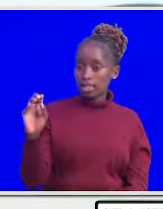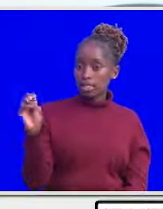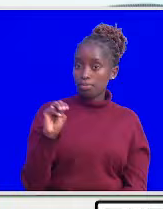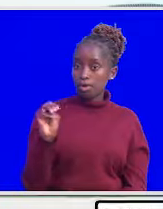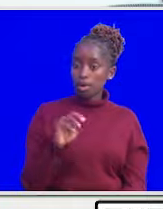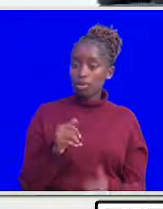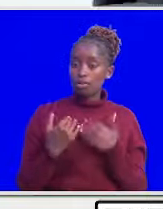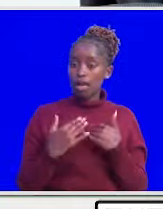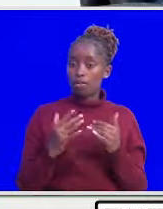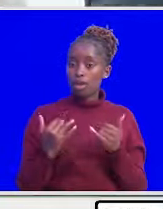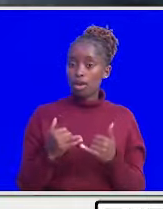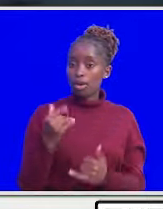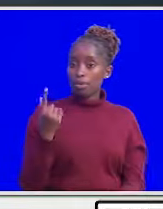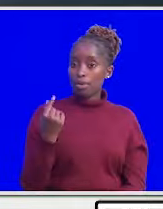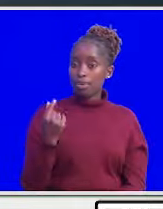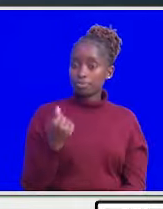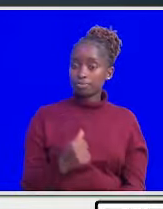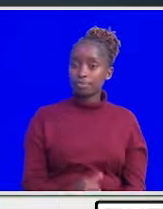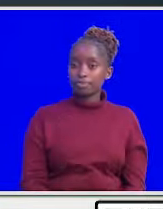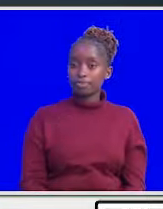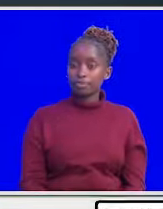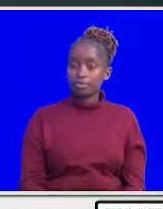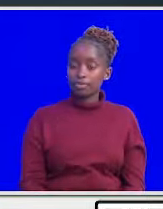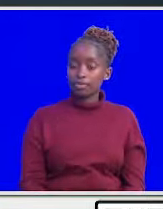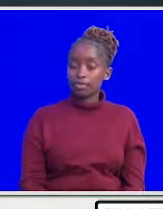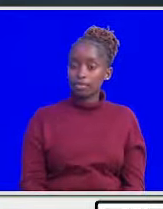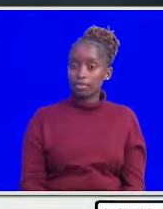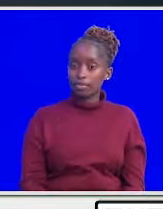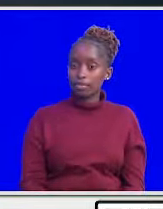worth of currency. Elizabeth Mutuku, TV 47, Nairobi.